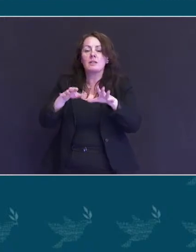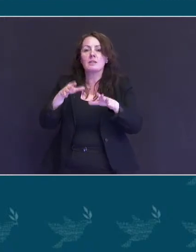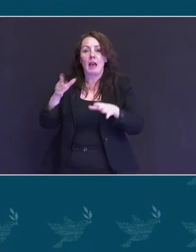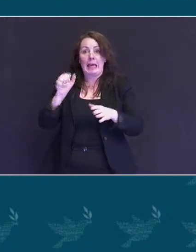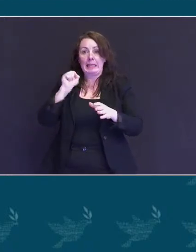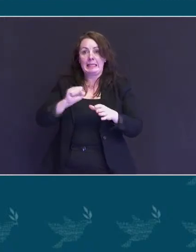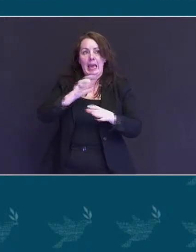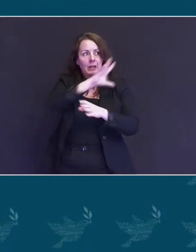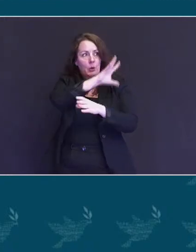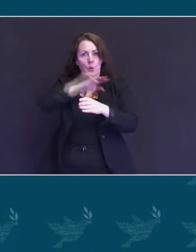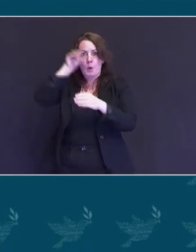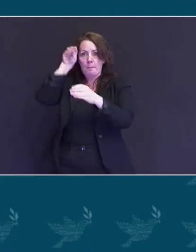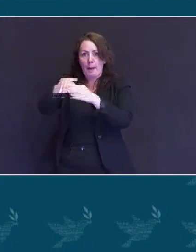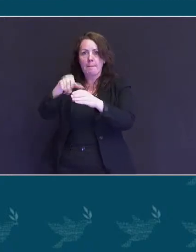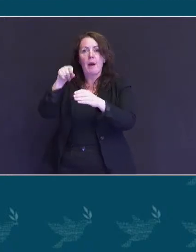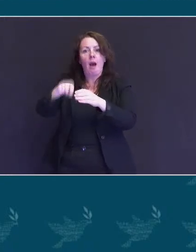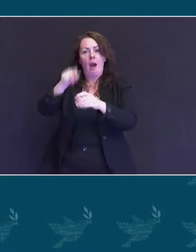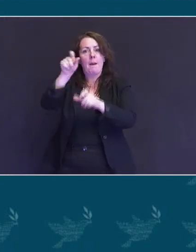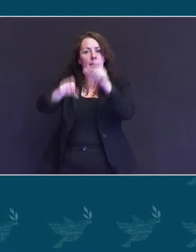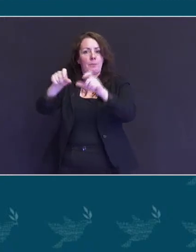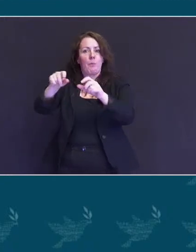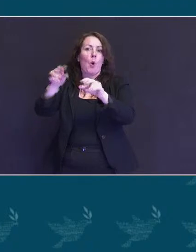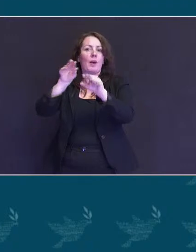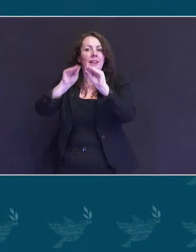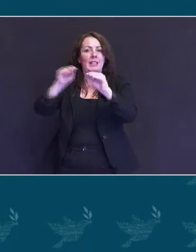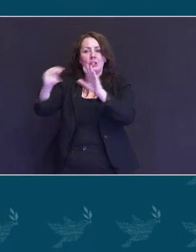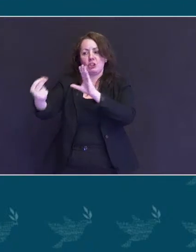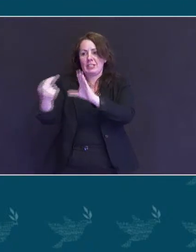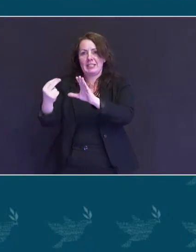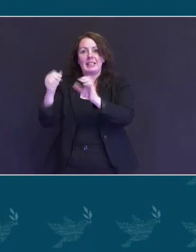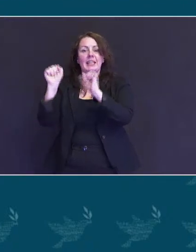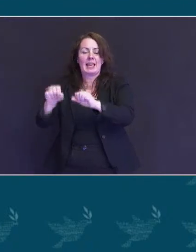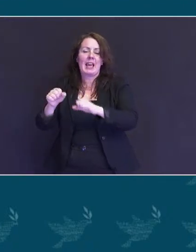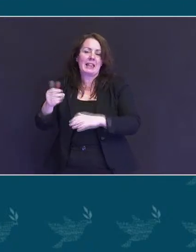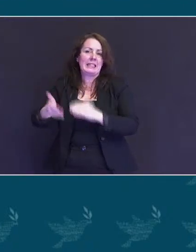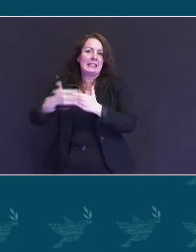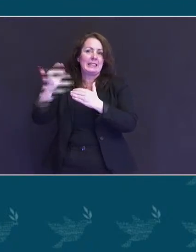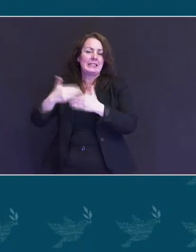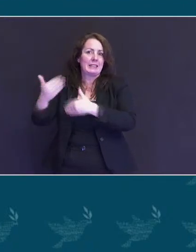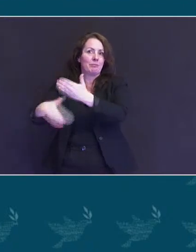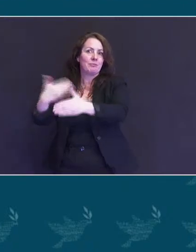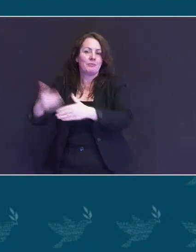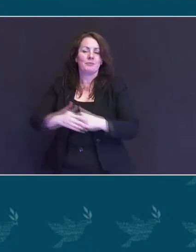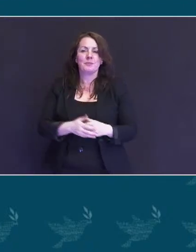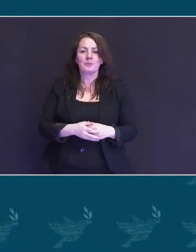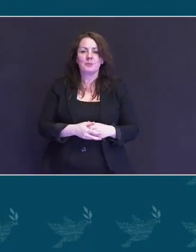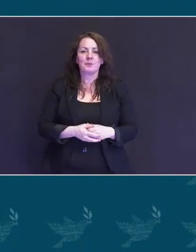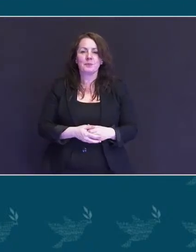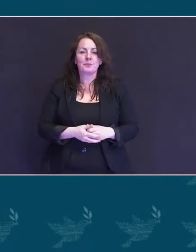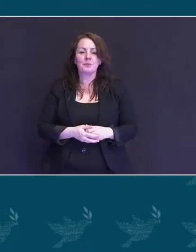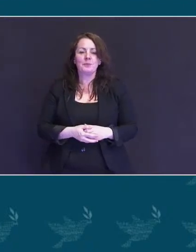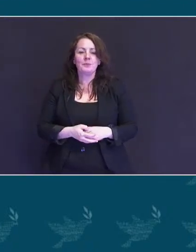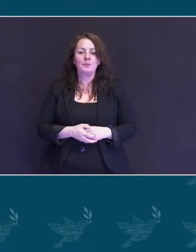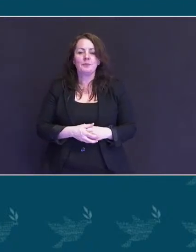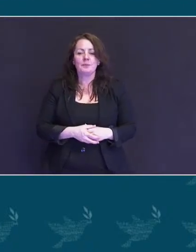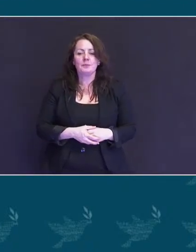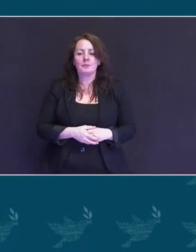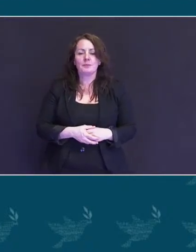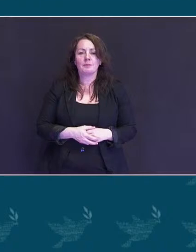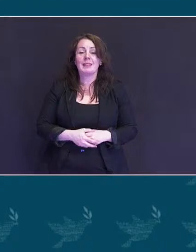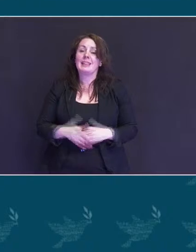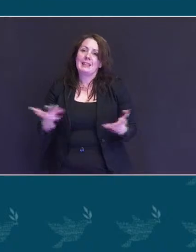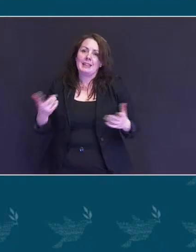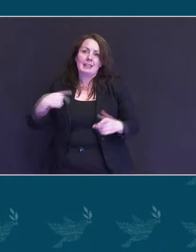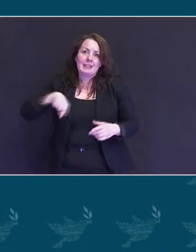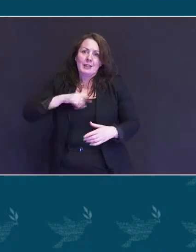have access to those. And it is our intention also to make our platform AI